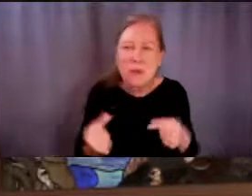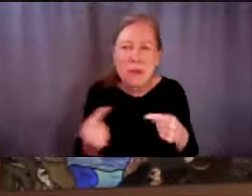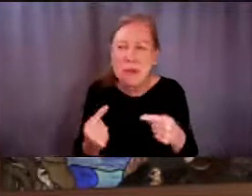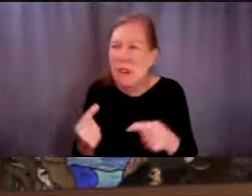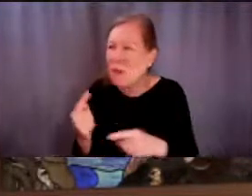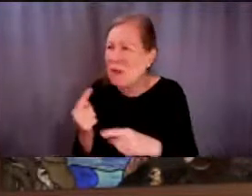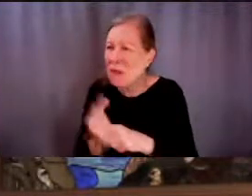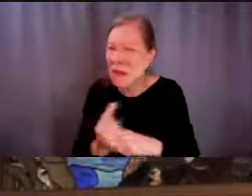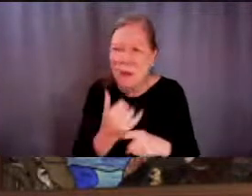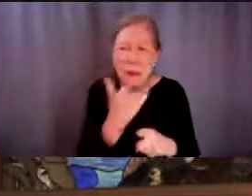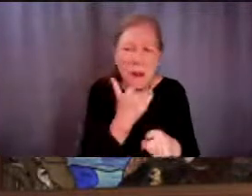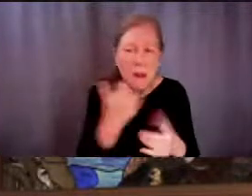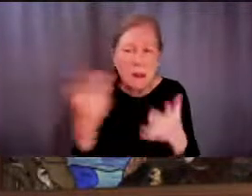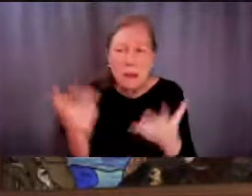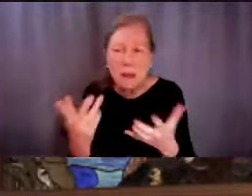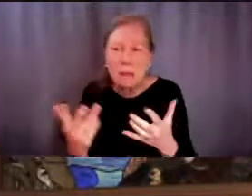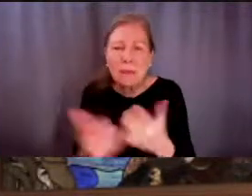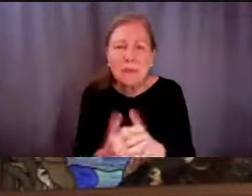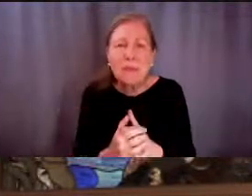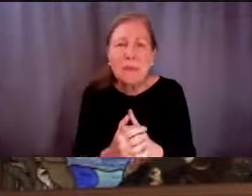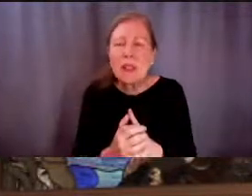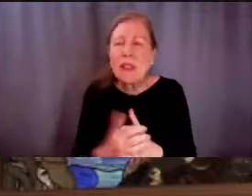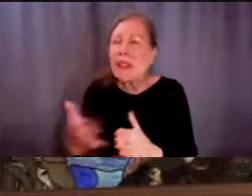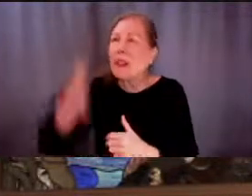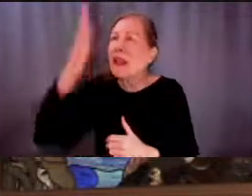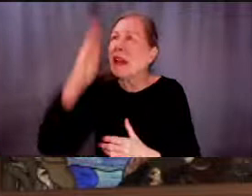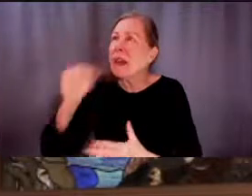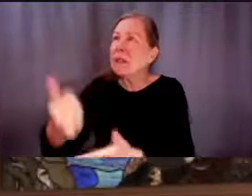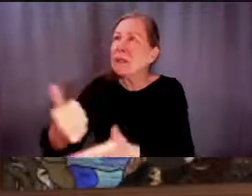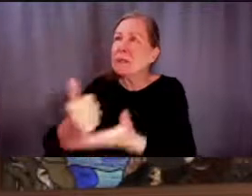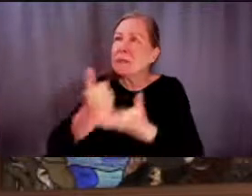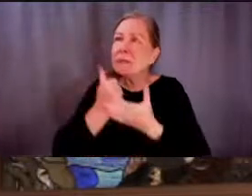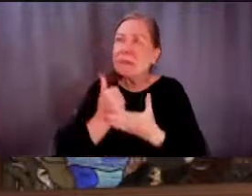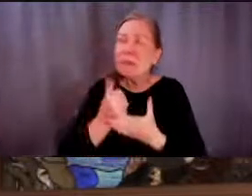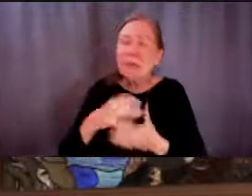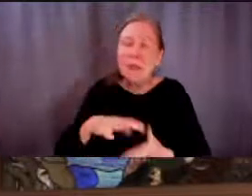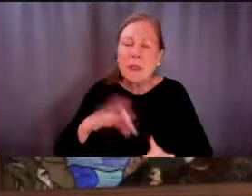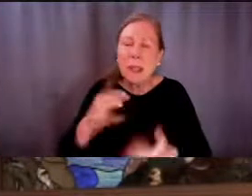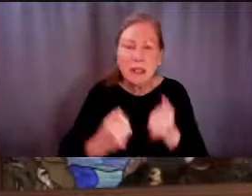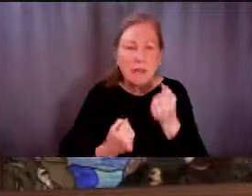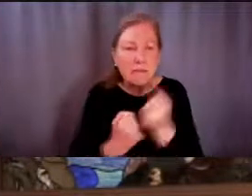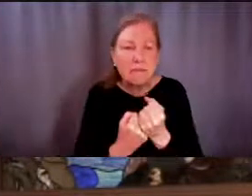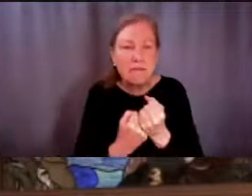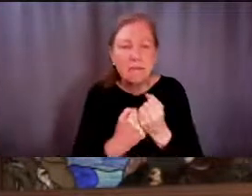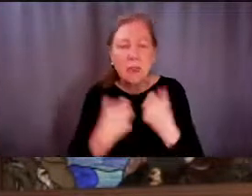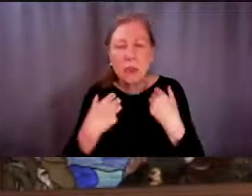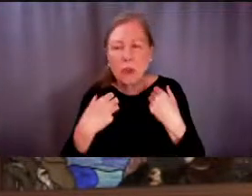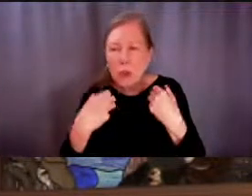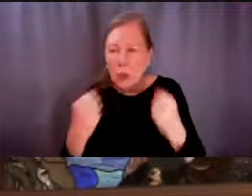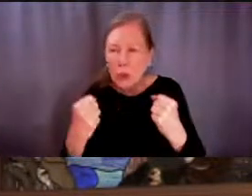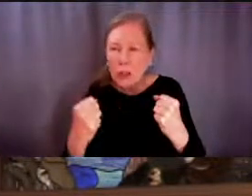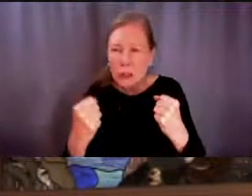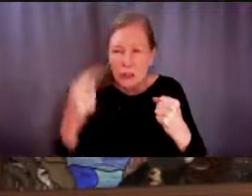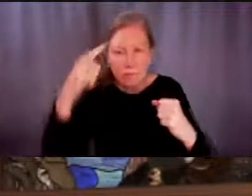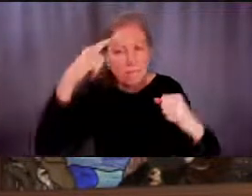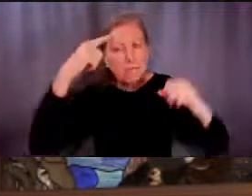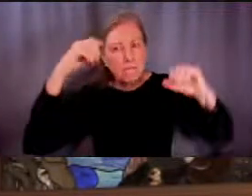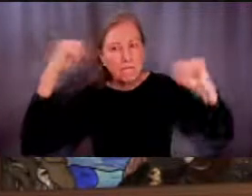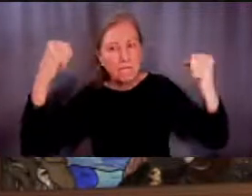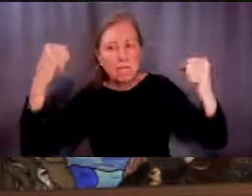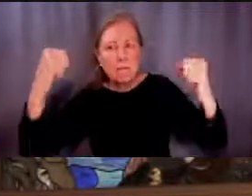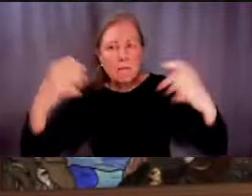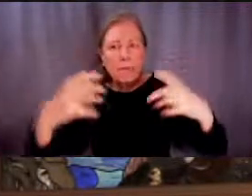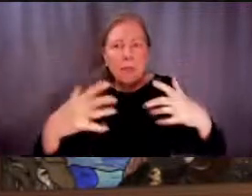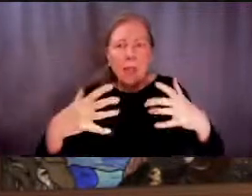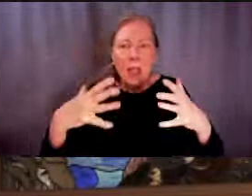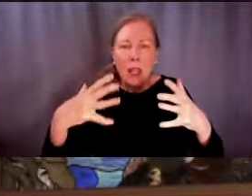right. God, help us to find support and courage and bravery, to see and do the right